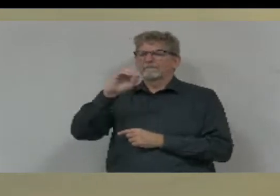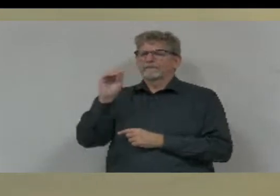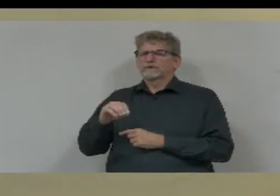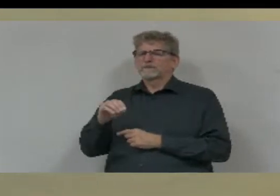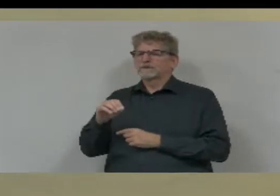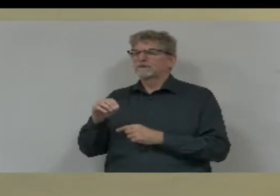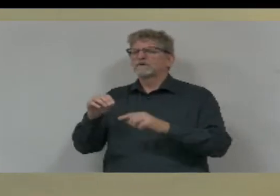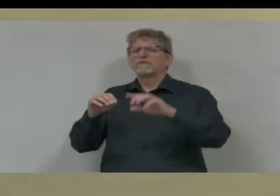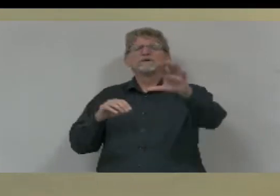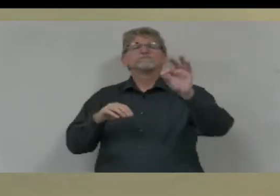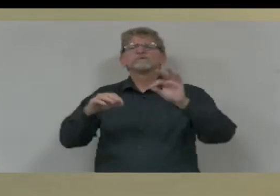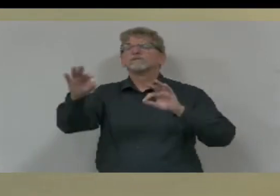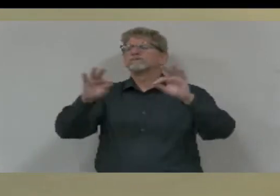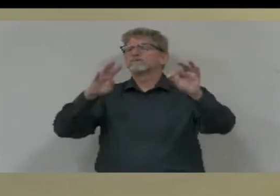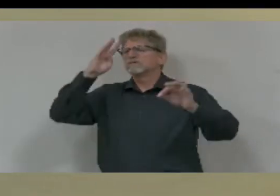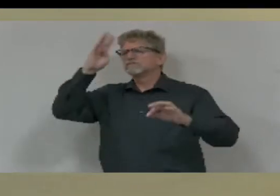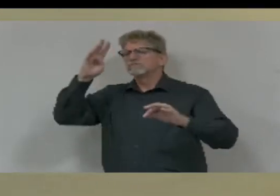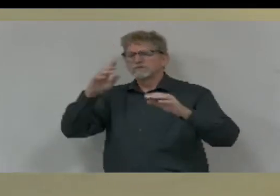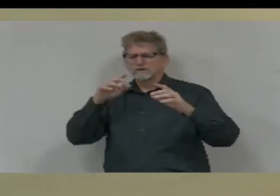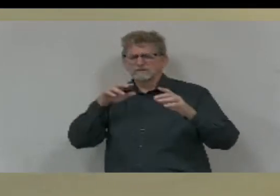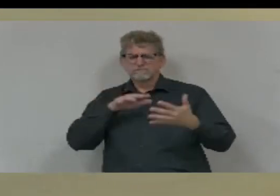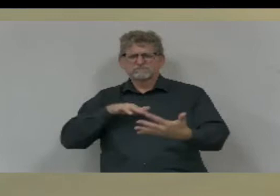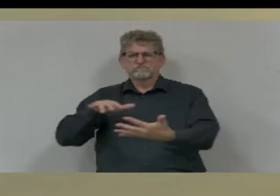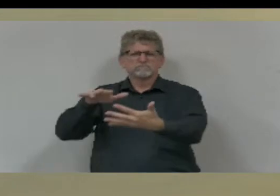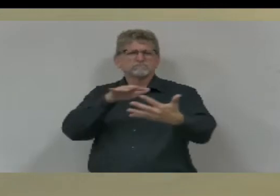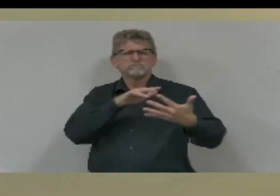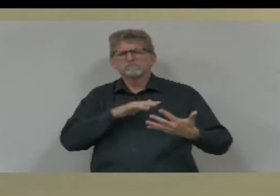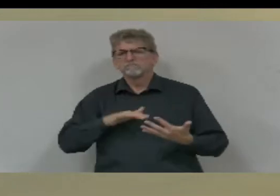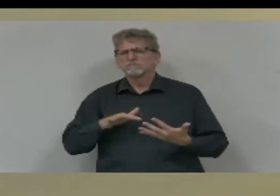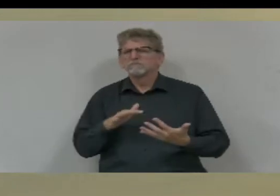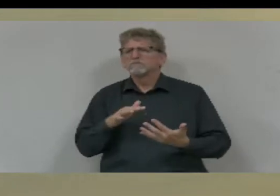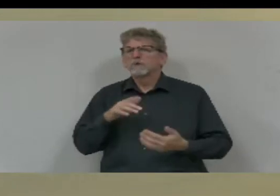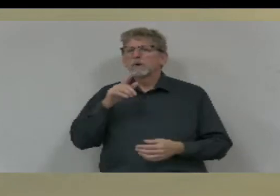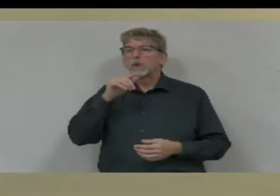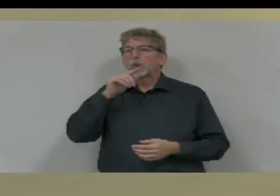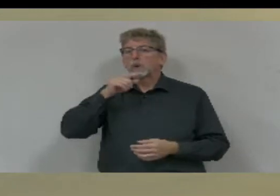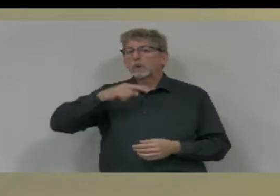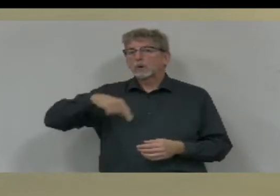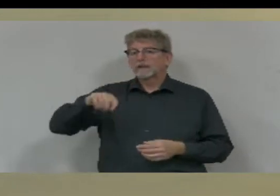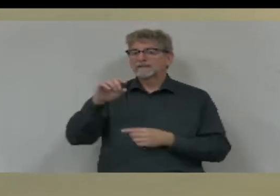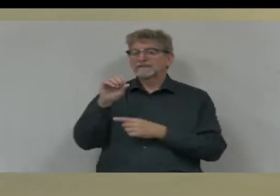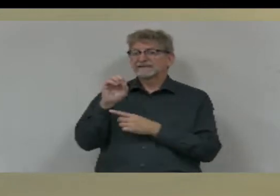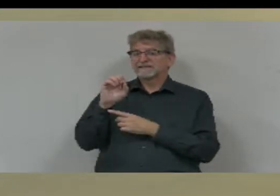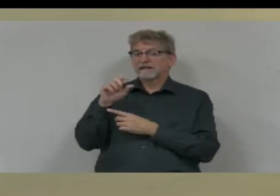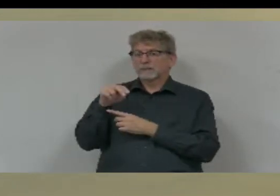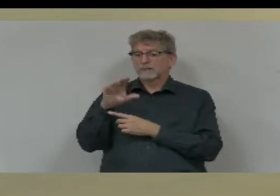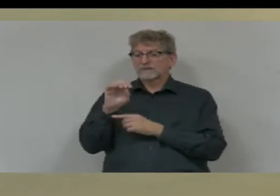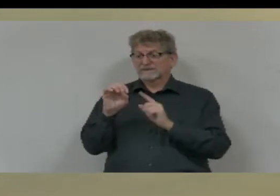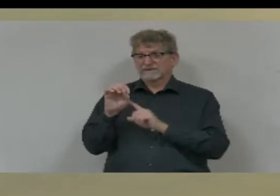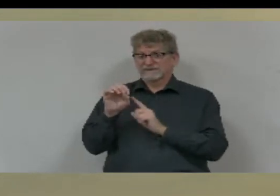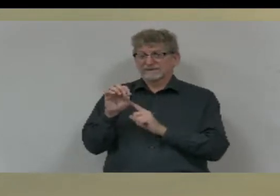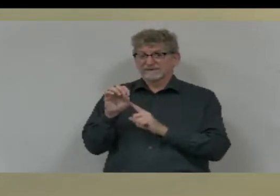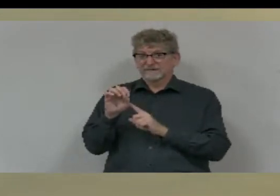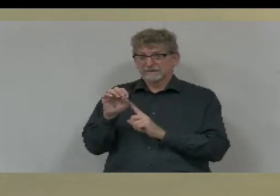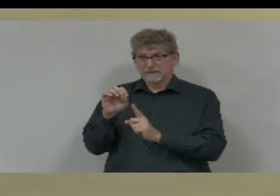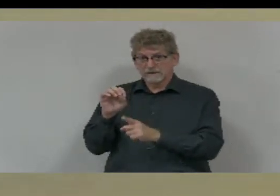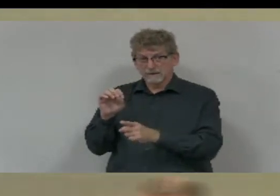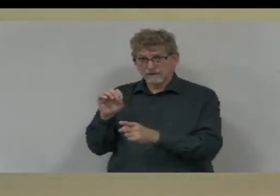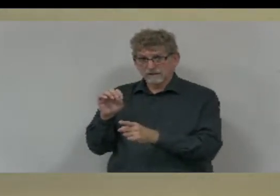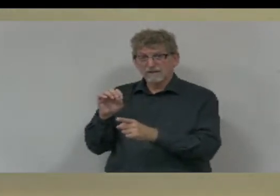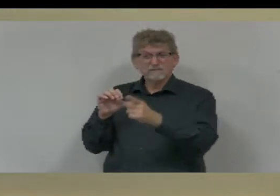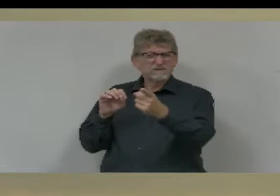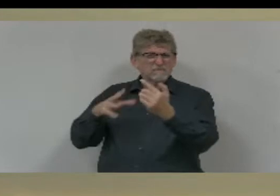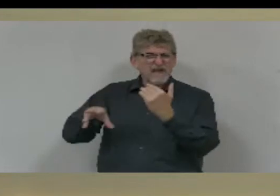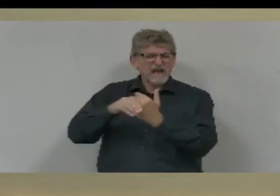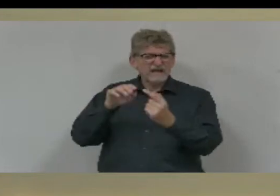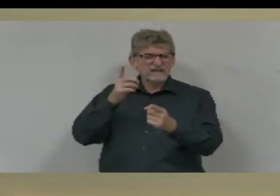doing. With regards to who sequences the county, I'll refer to Dr. Adler for that. Yes. Yeah, so